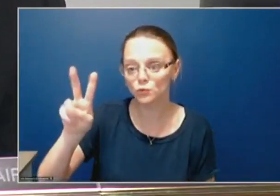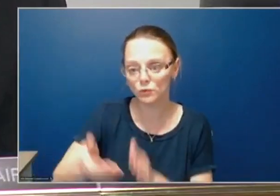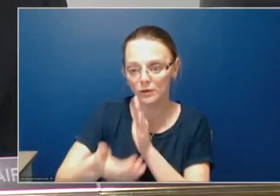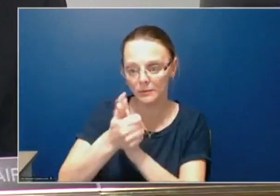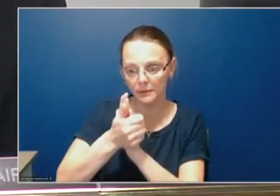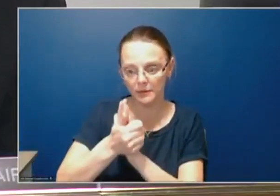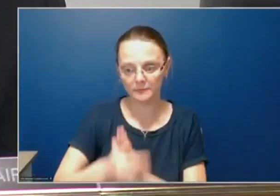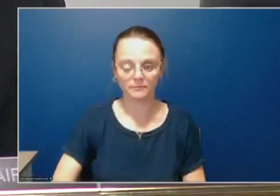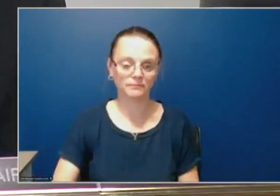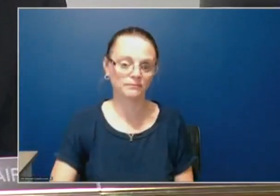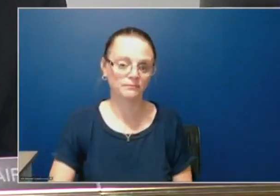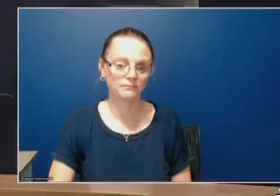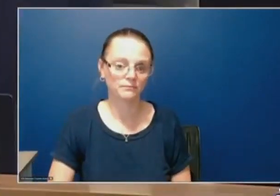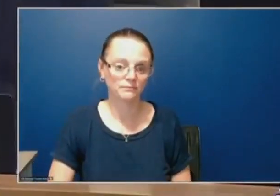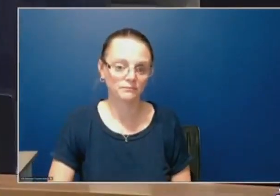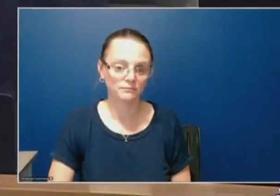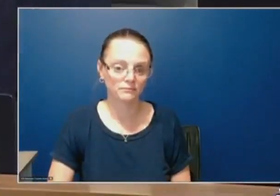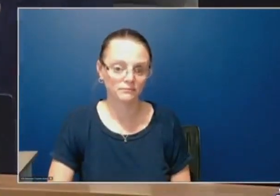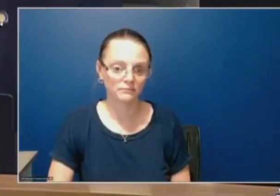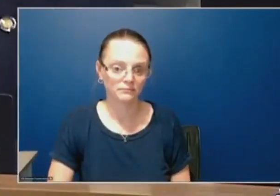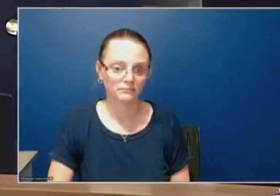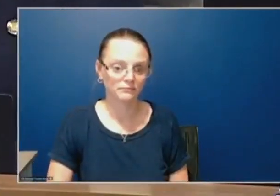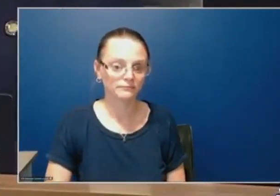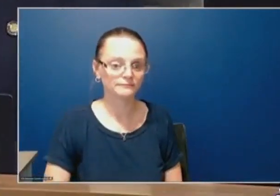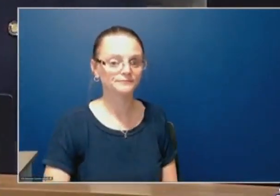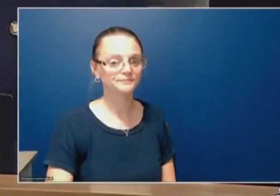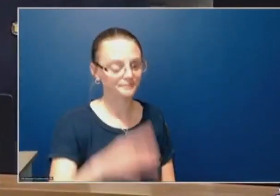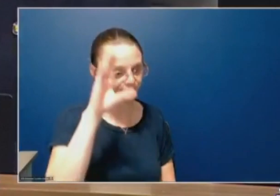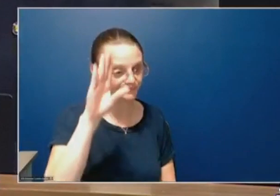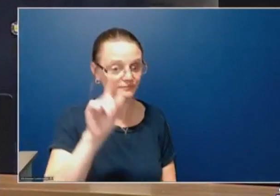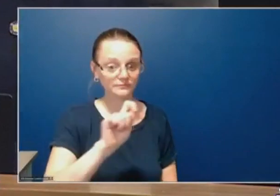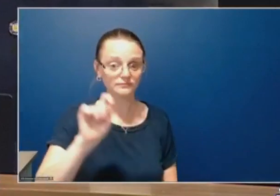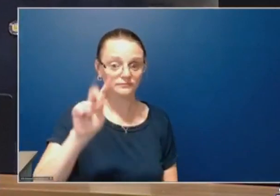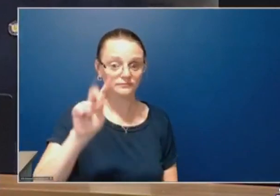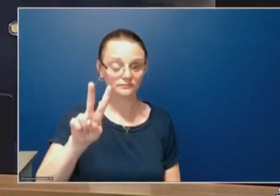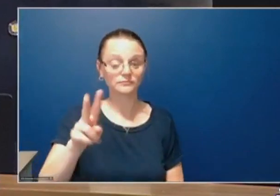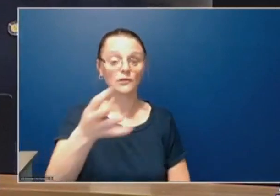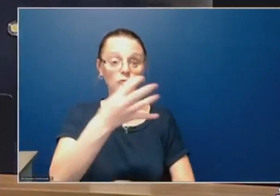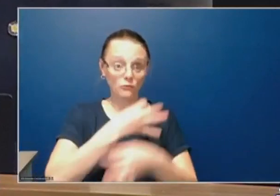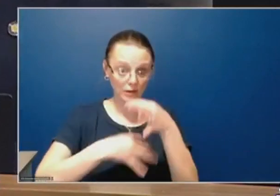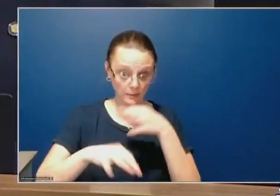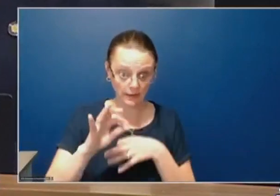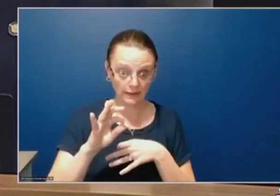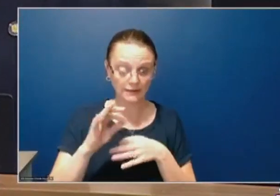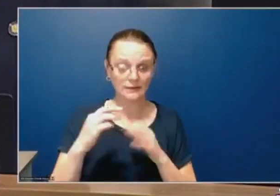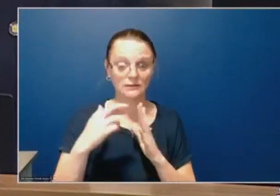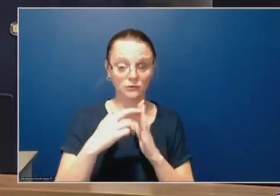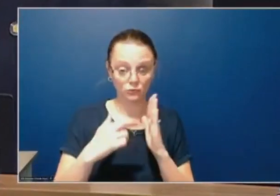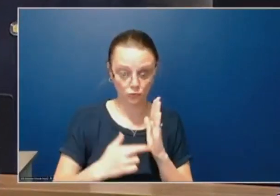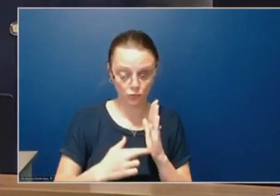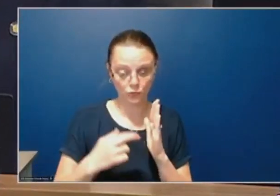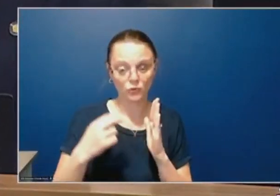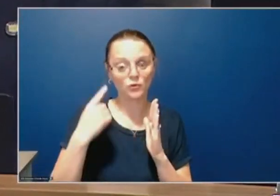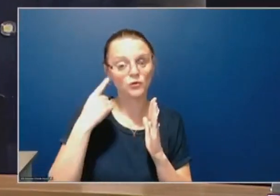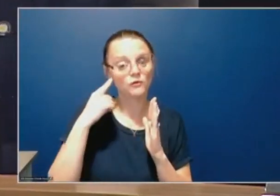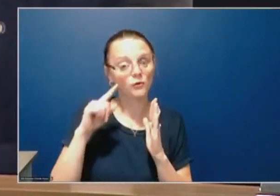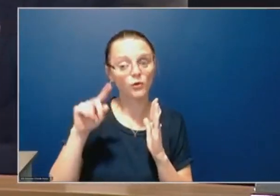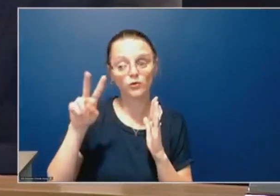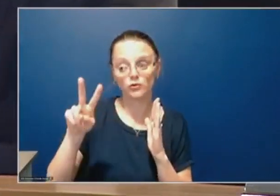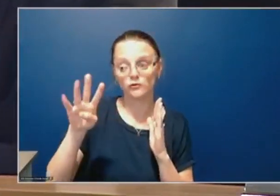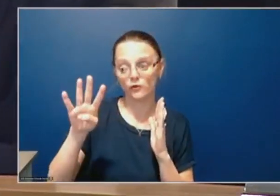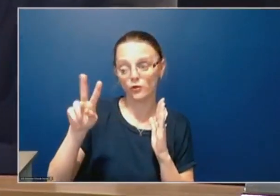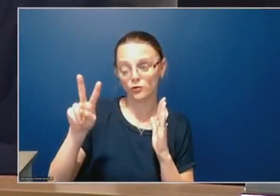Chair. Representative Javadi. Thank you, Chair. The -2 amendment would replace the measure with the text of House Bill